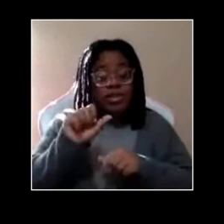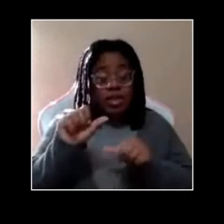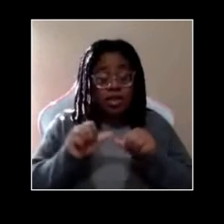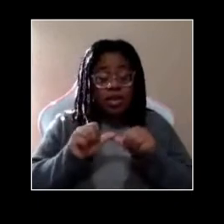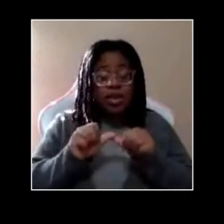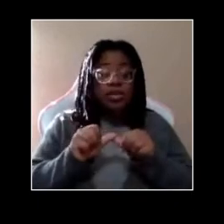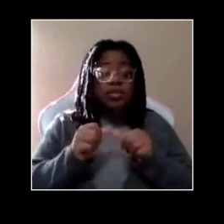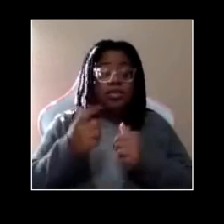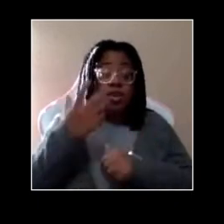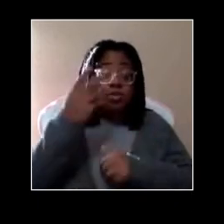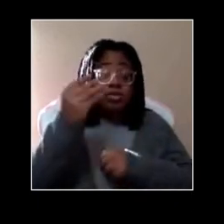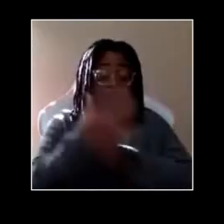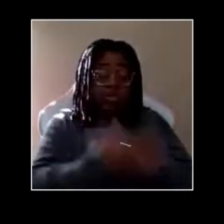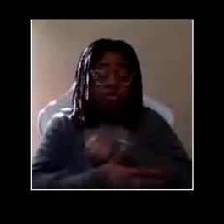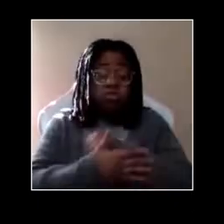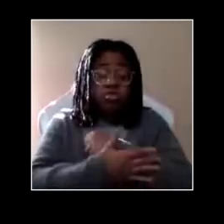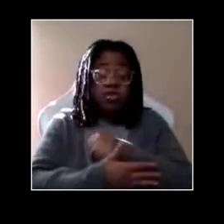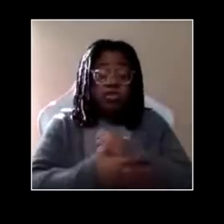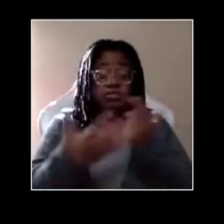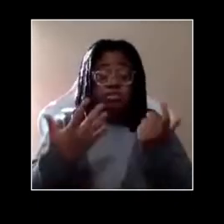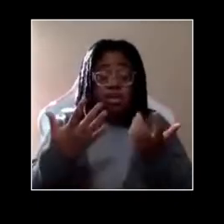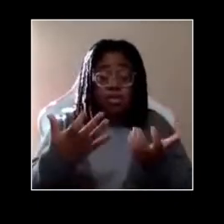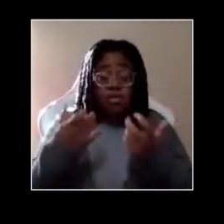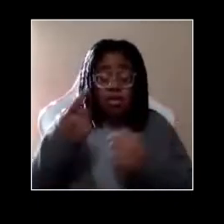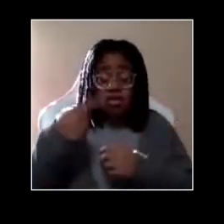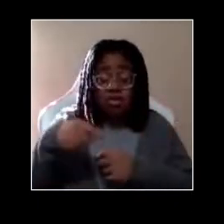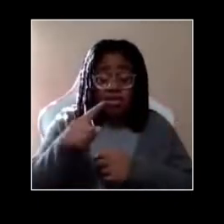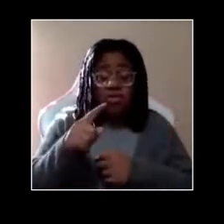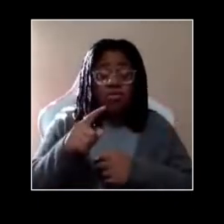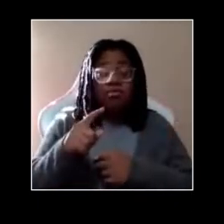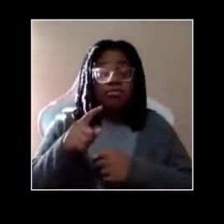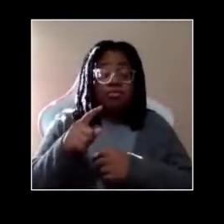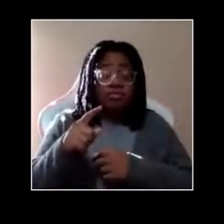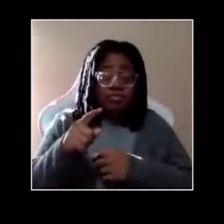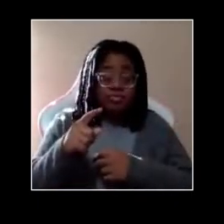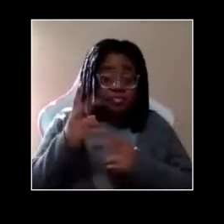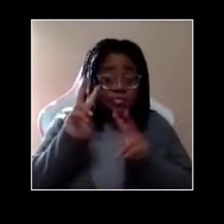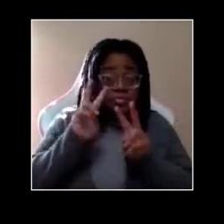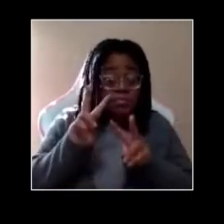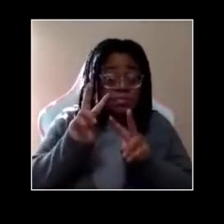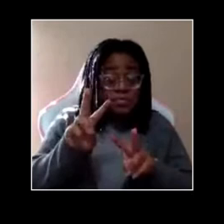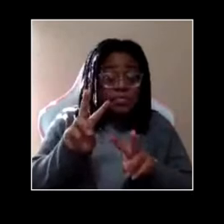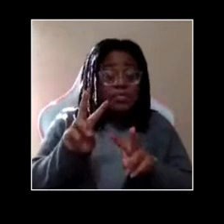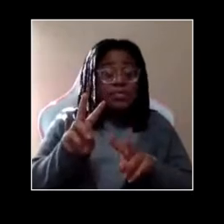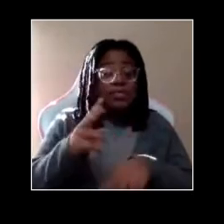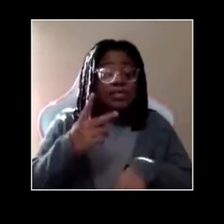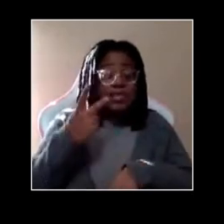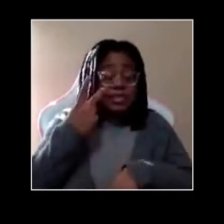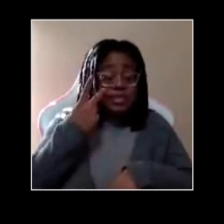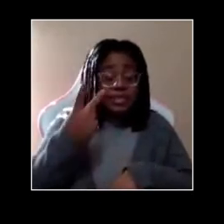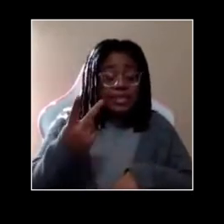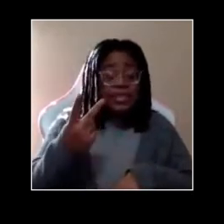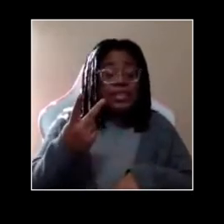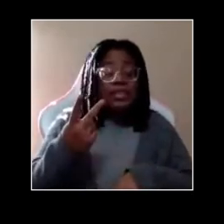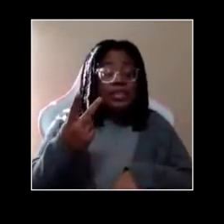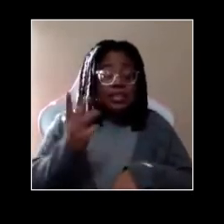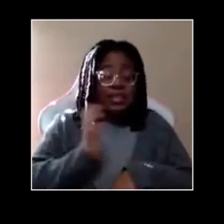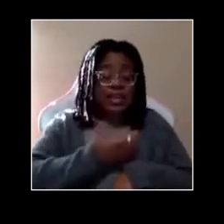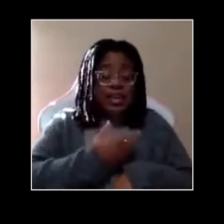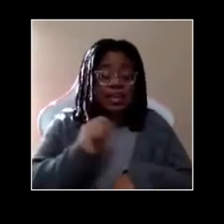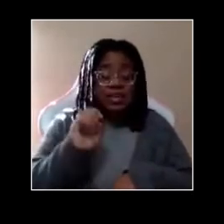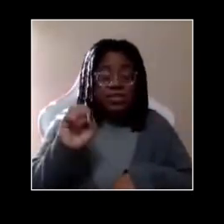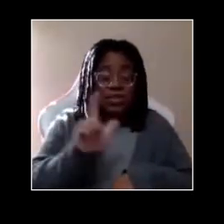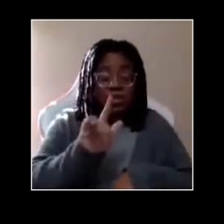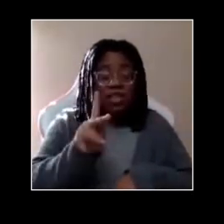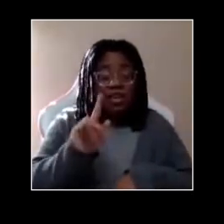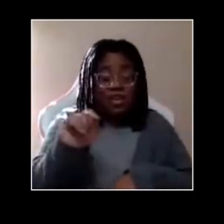this country. And I want you to stay tuned and keep an eye on our toolkit.